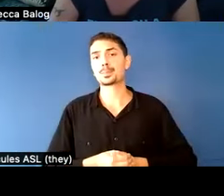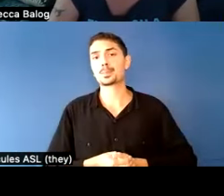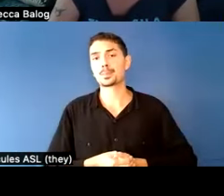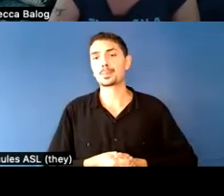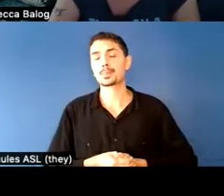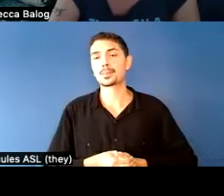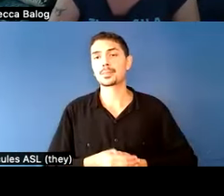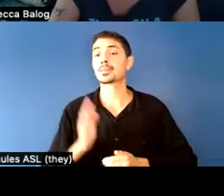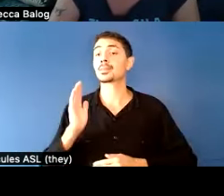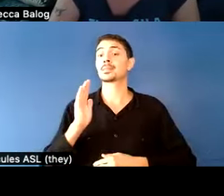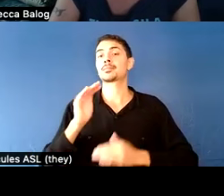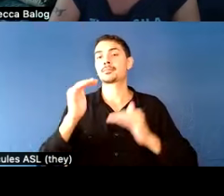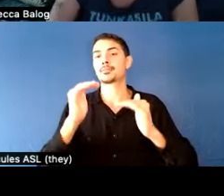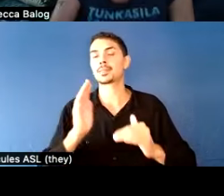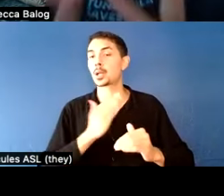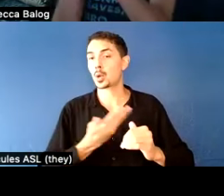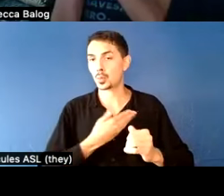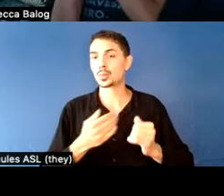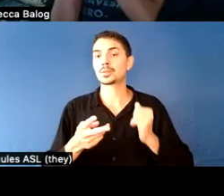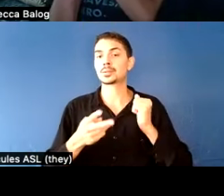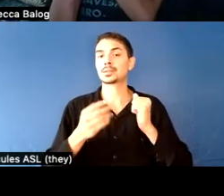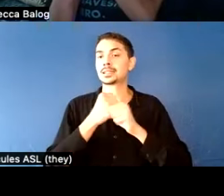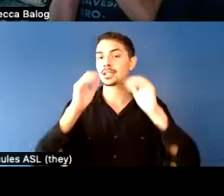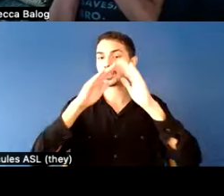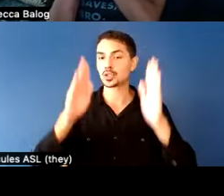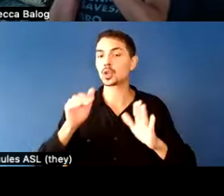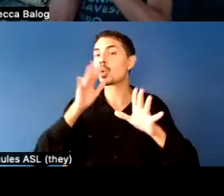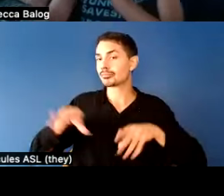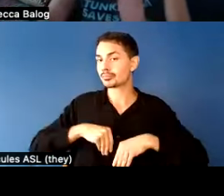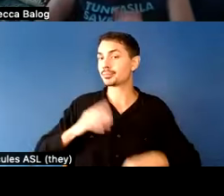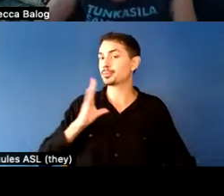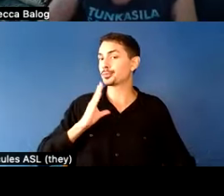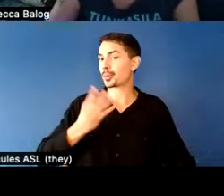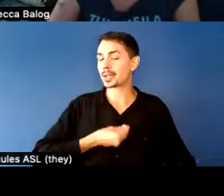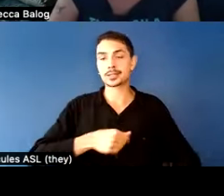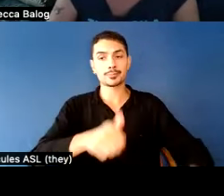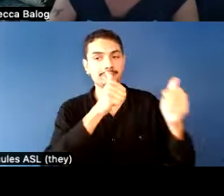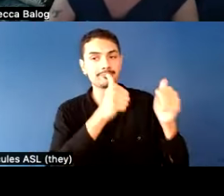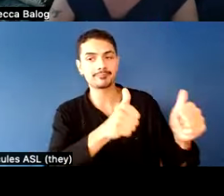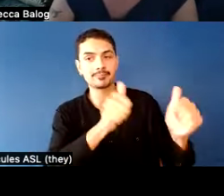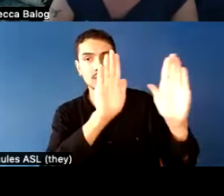Our shelter recently took in a victim who was trans. That's awesome. Yes.